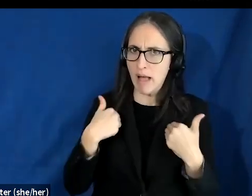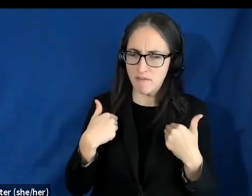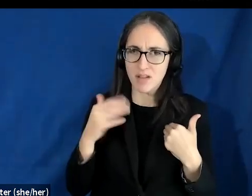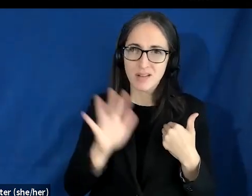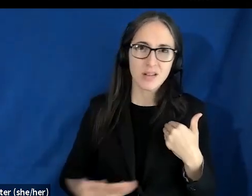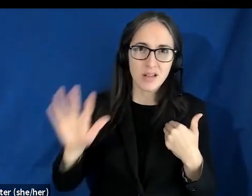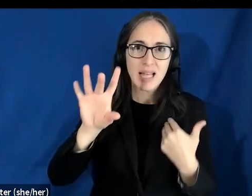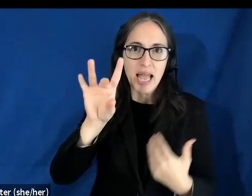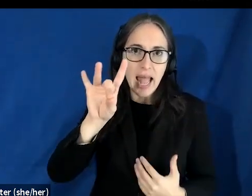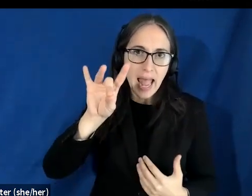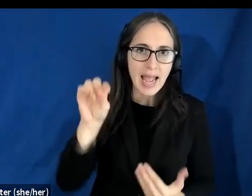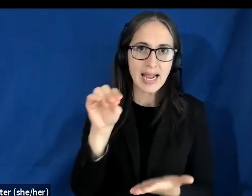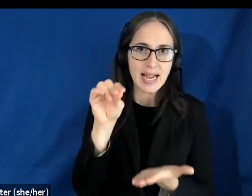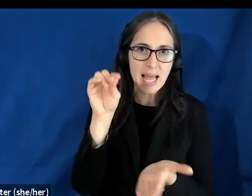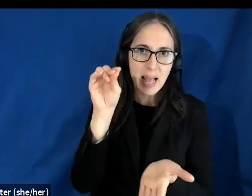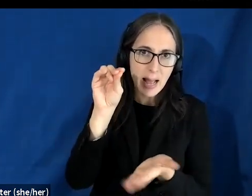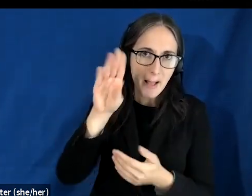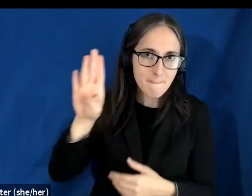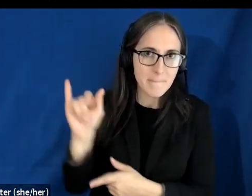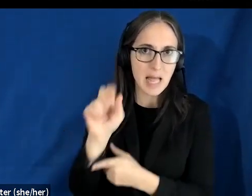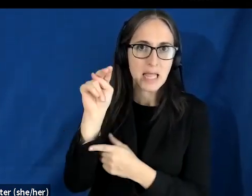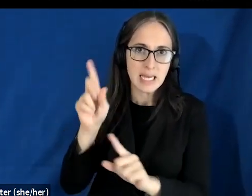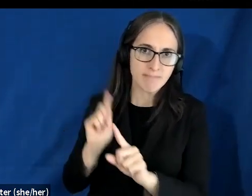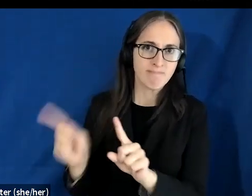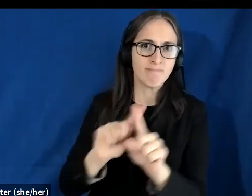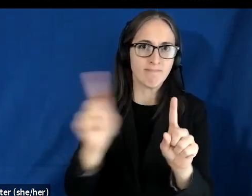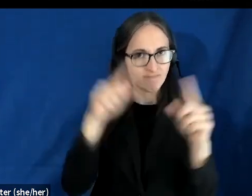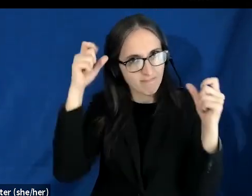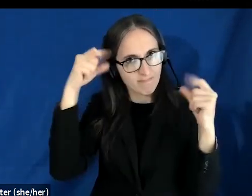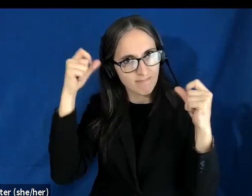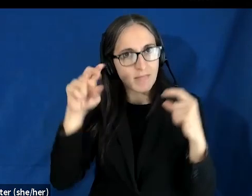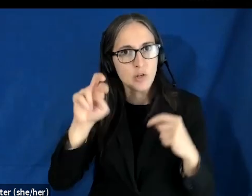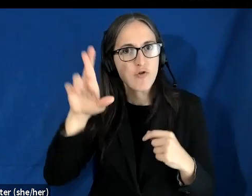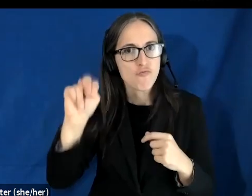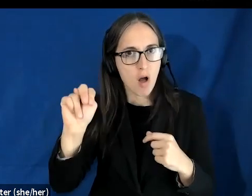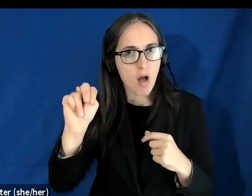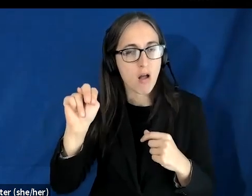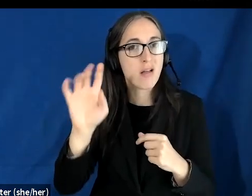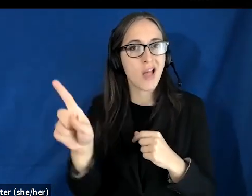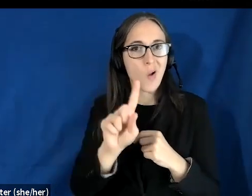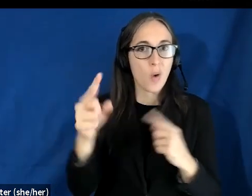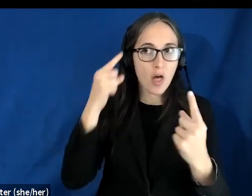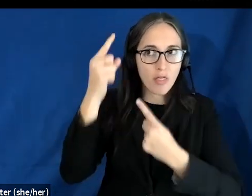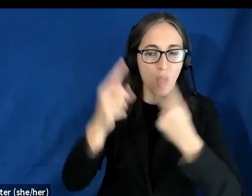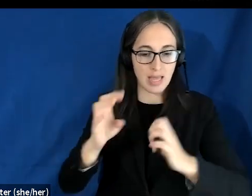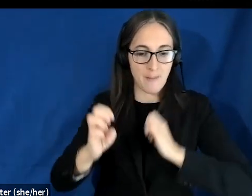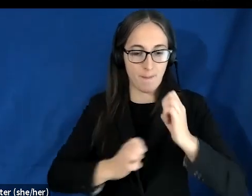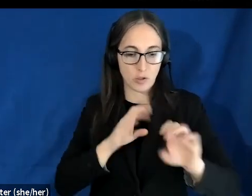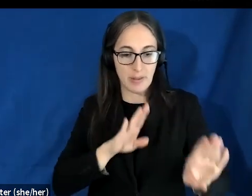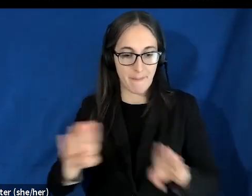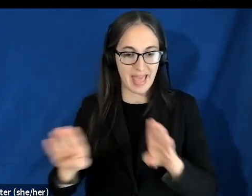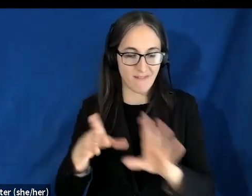80 billion different neurons. These neurons are at the root of our thoughts, emotions, our behavior. It